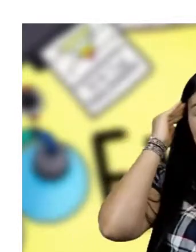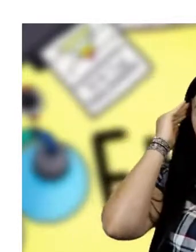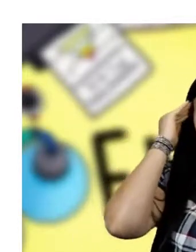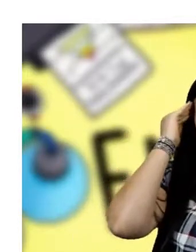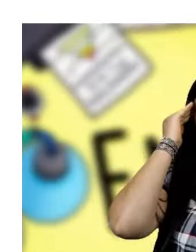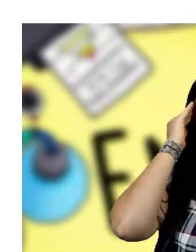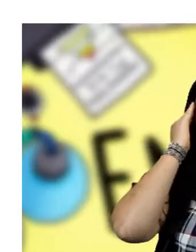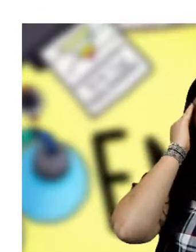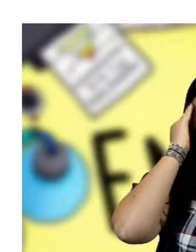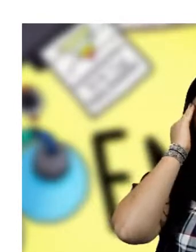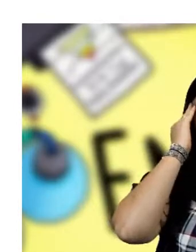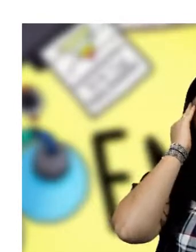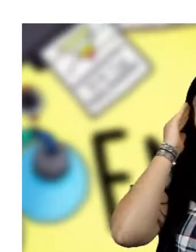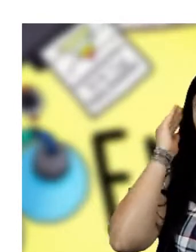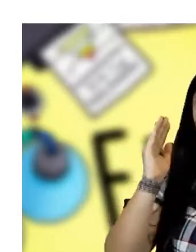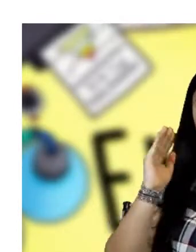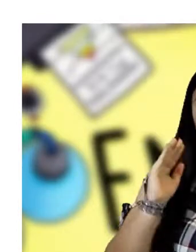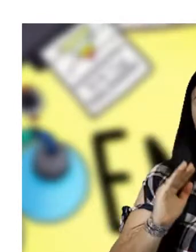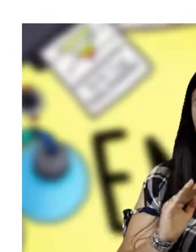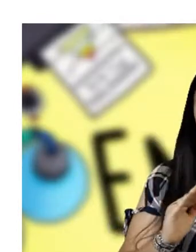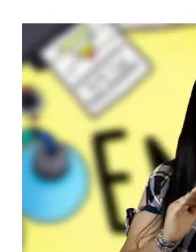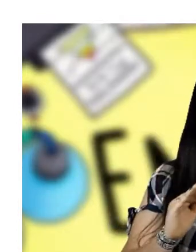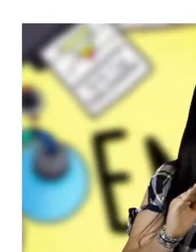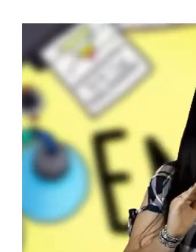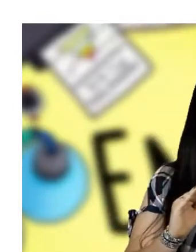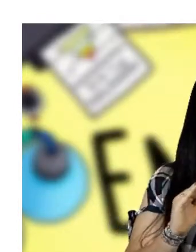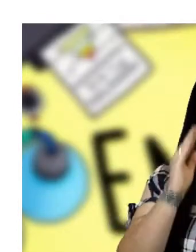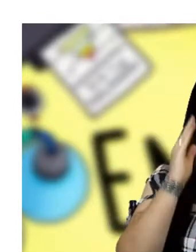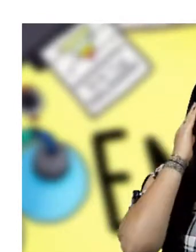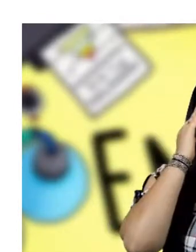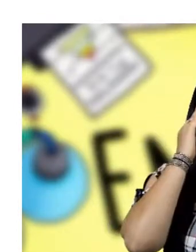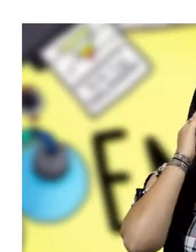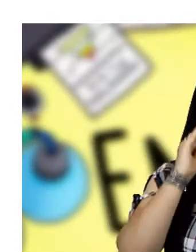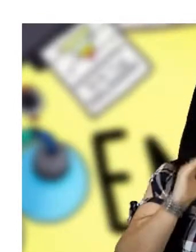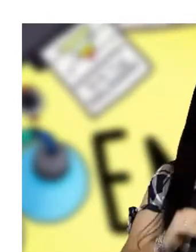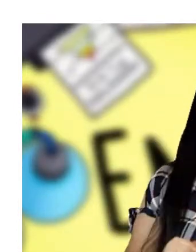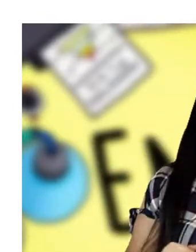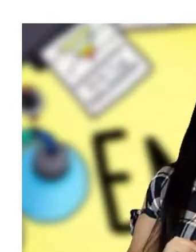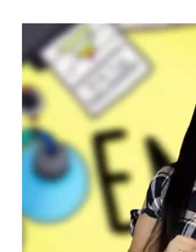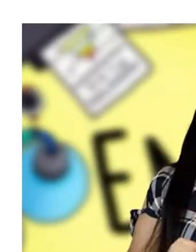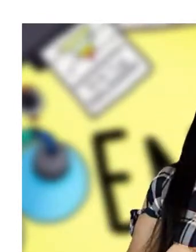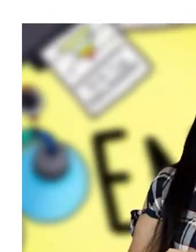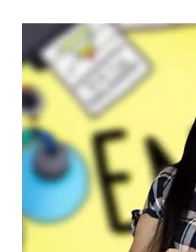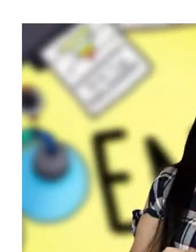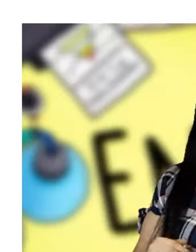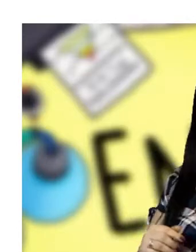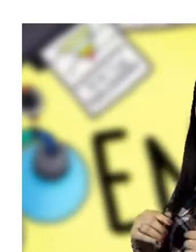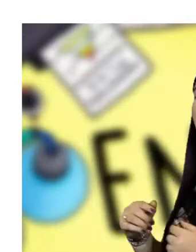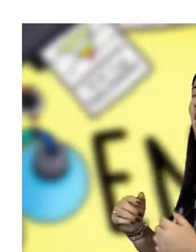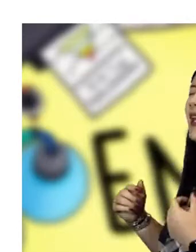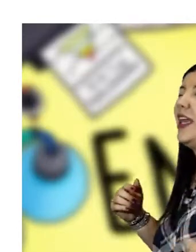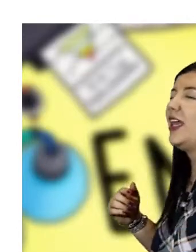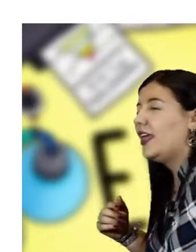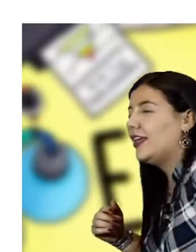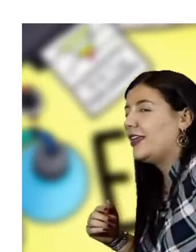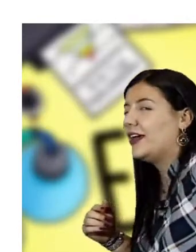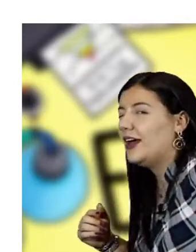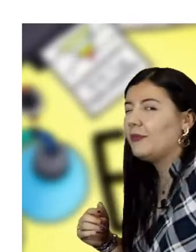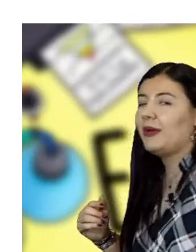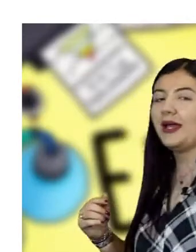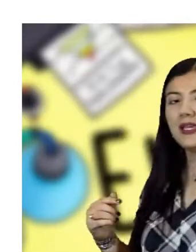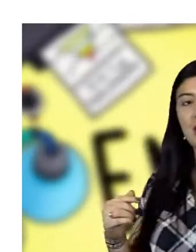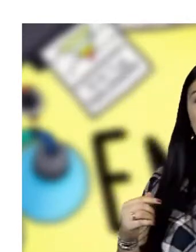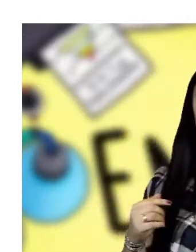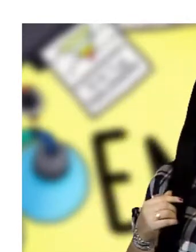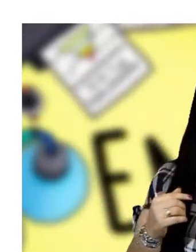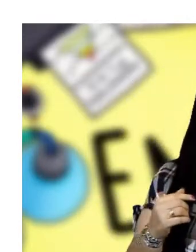got headache, yeah, we have something in our head, headache. We also have a backache, yeah,